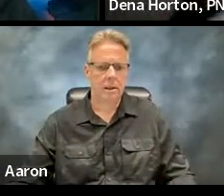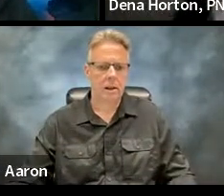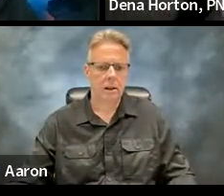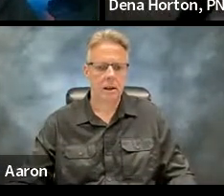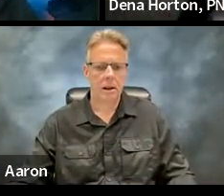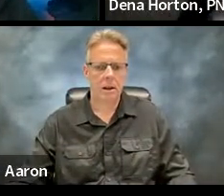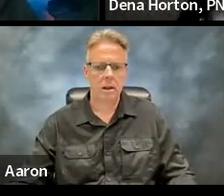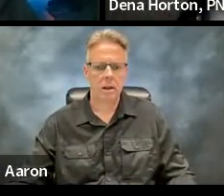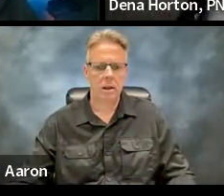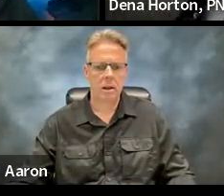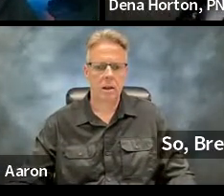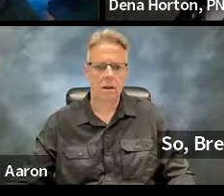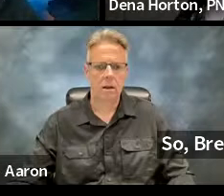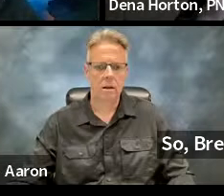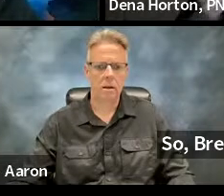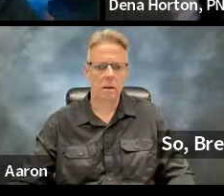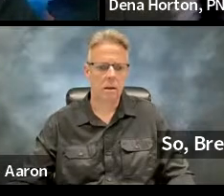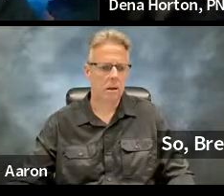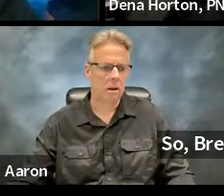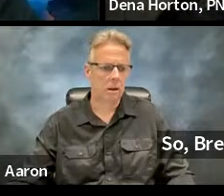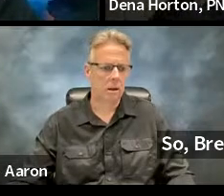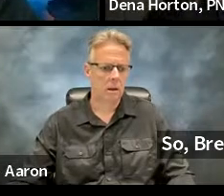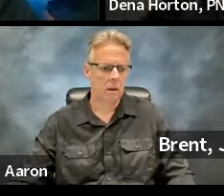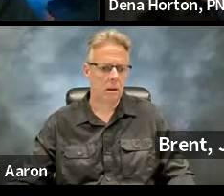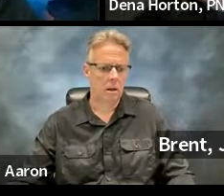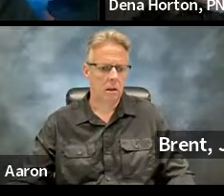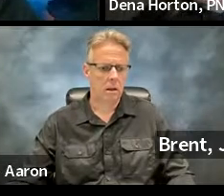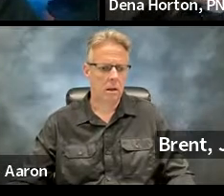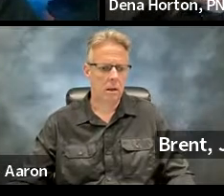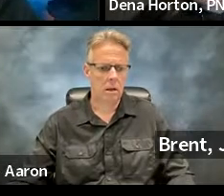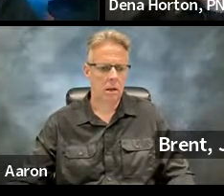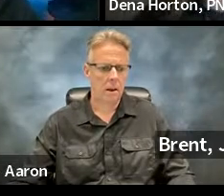Great. Brent, I believe you're first up.